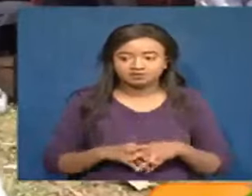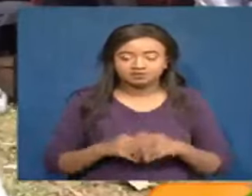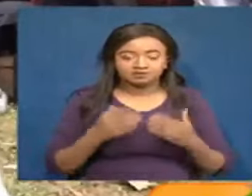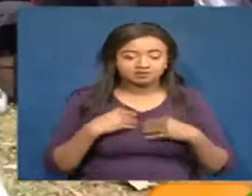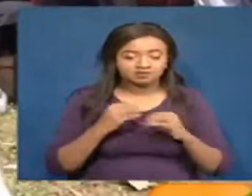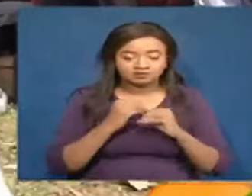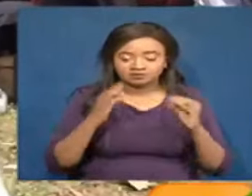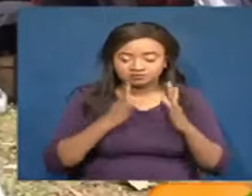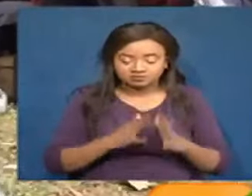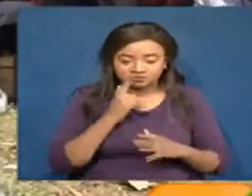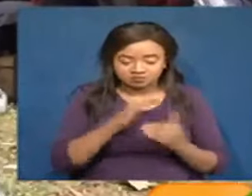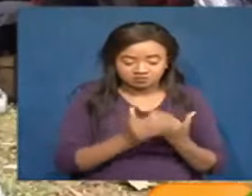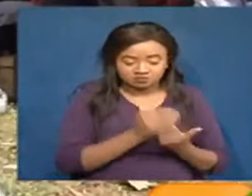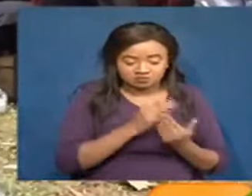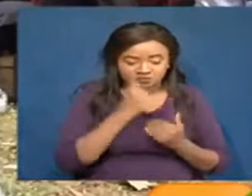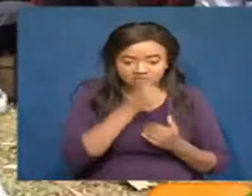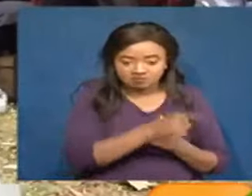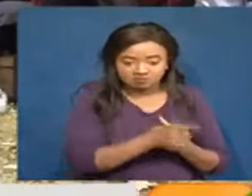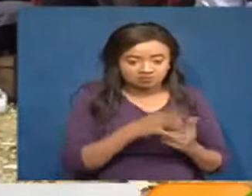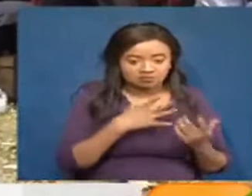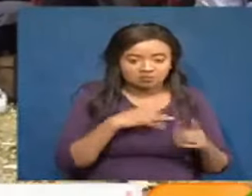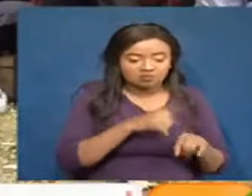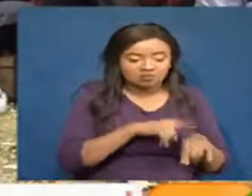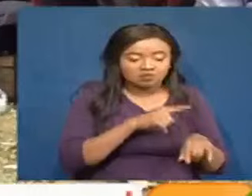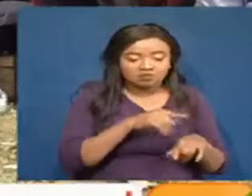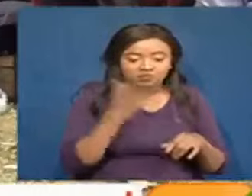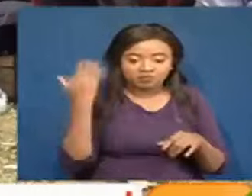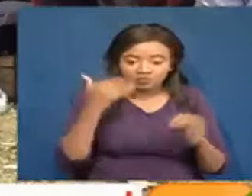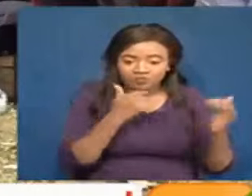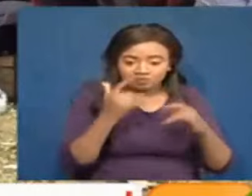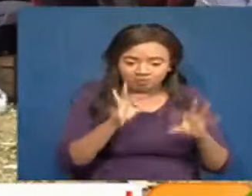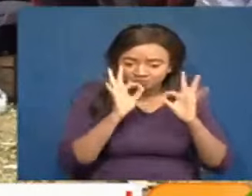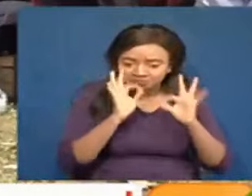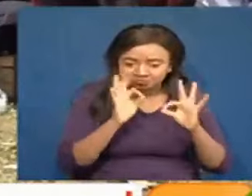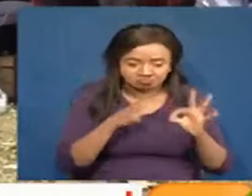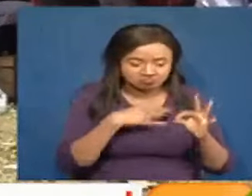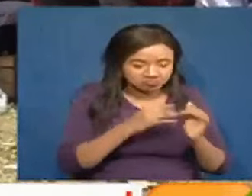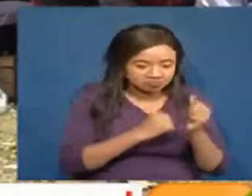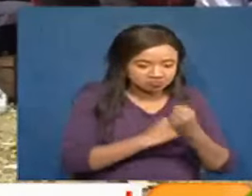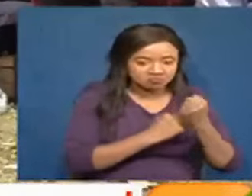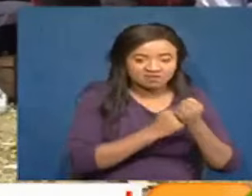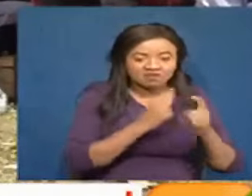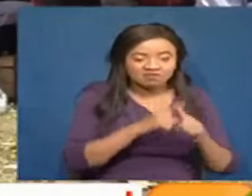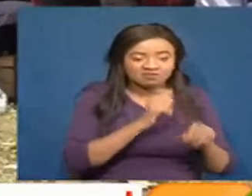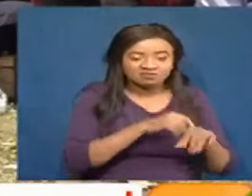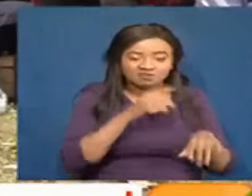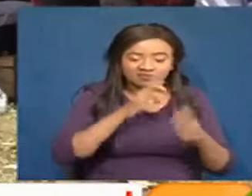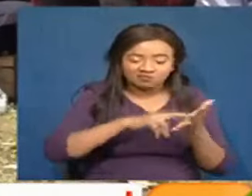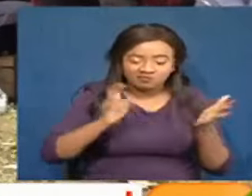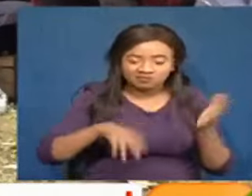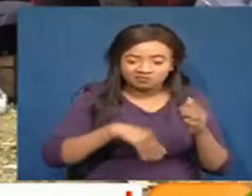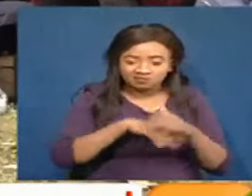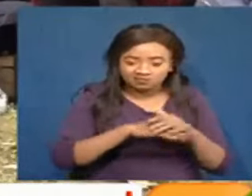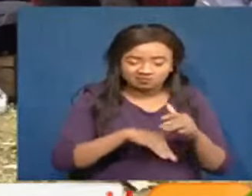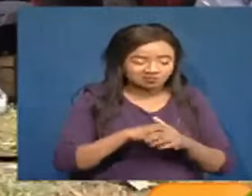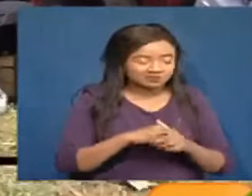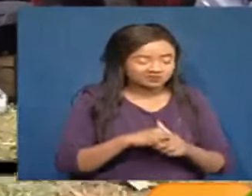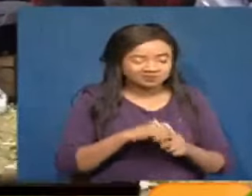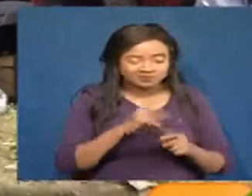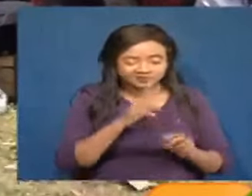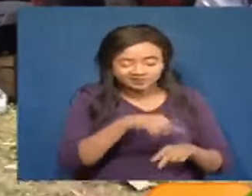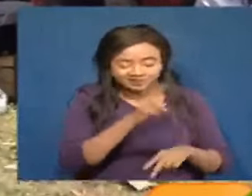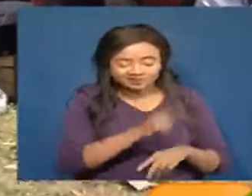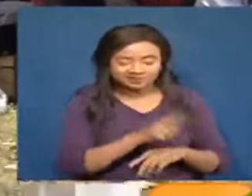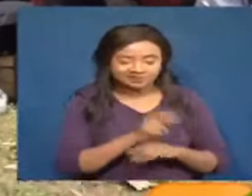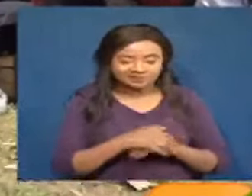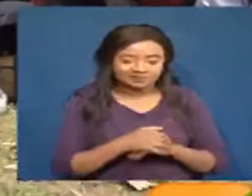care of them. When they are alive, they are sickling, nobody is there to take care of them. I don't say that legends are special,